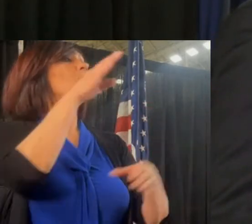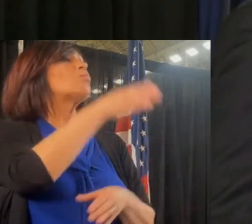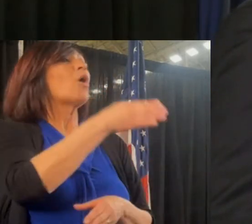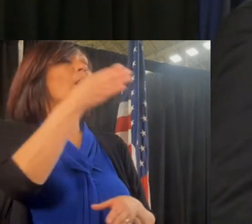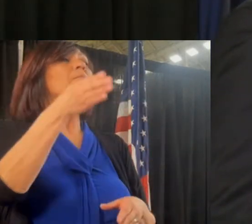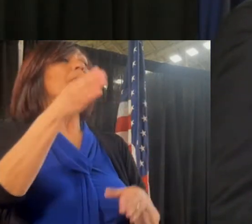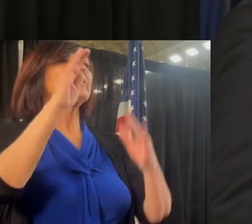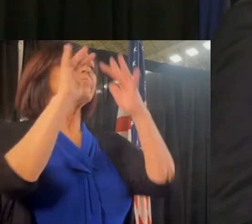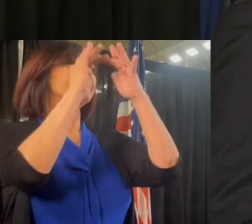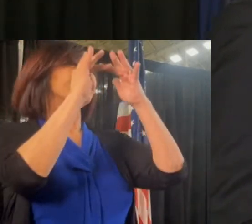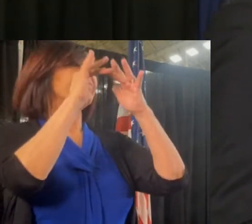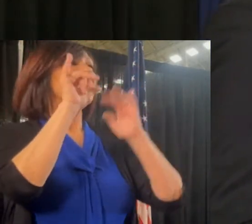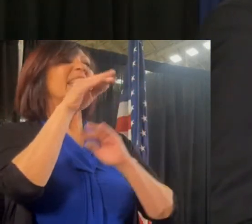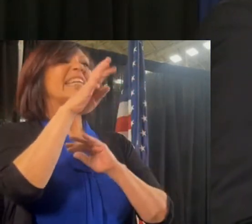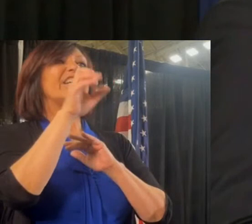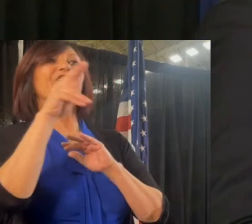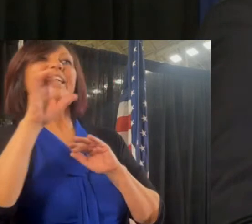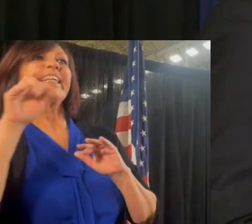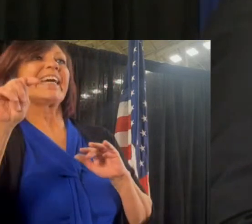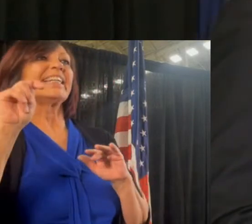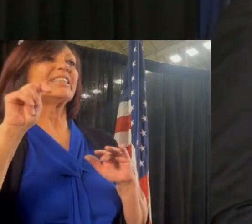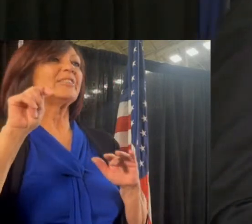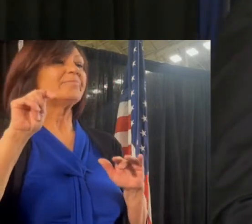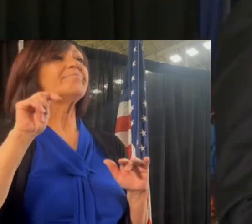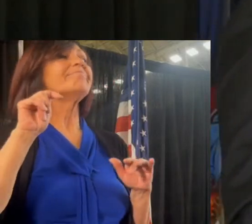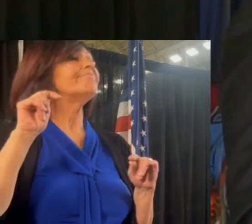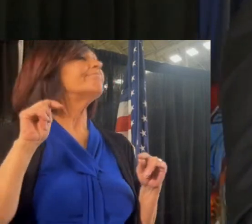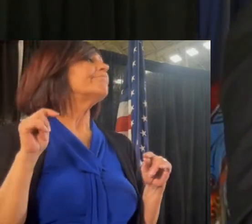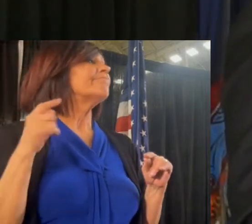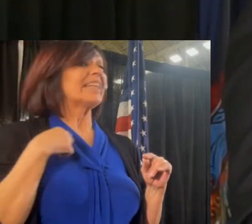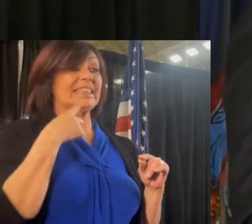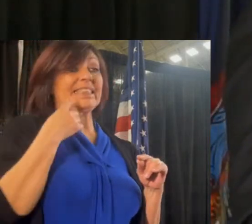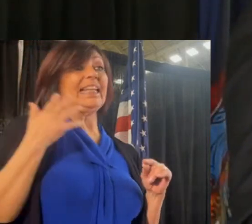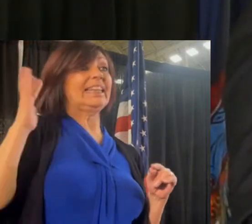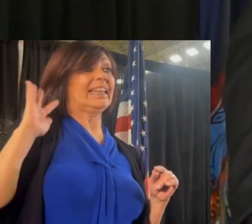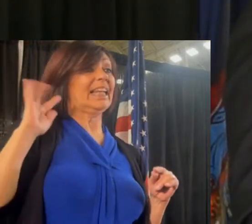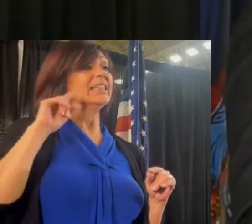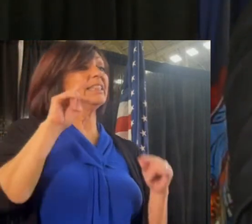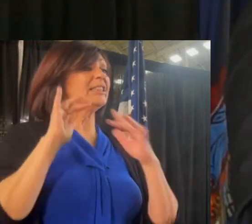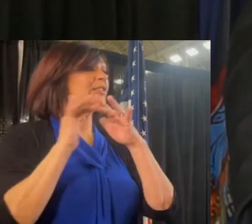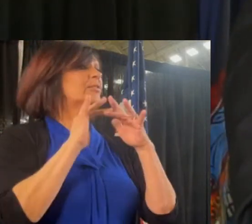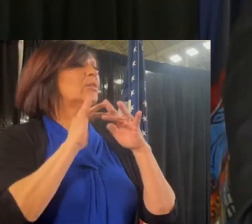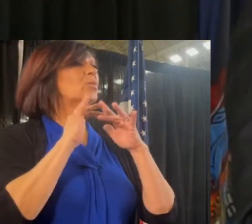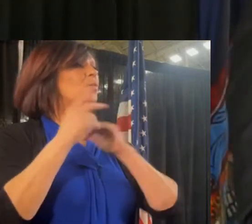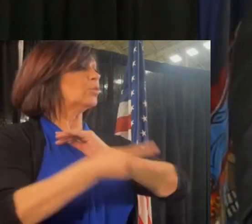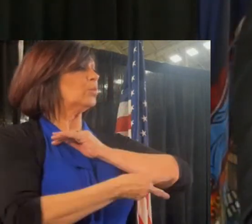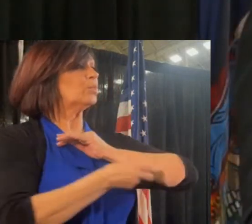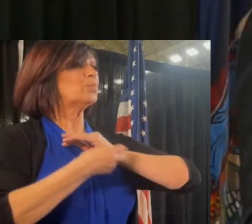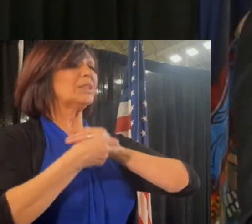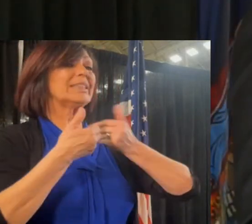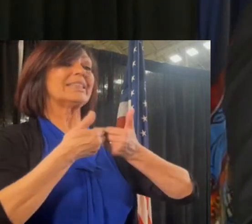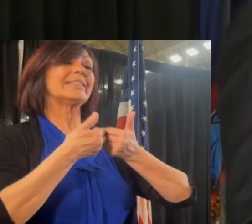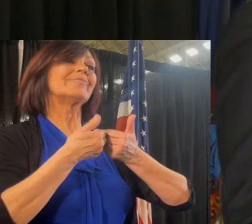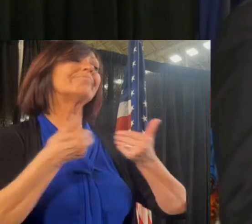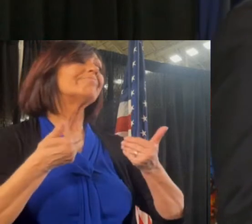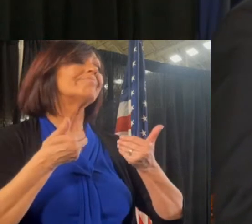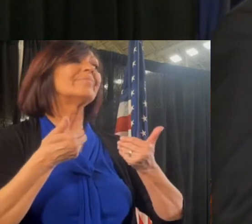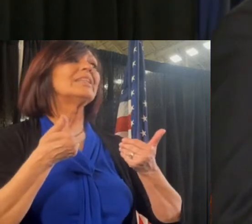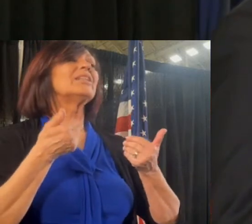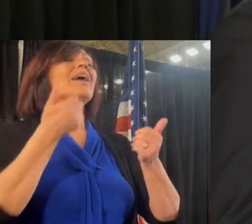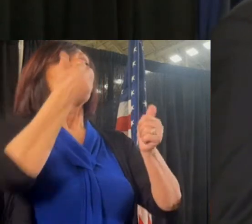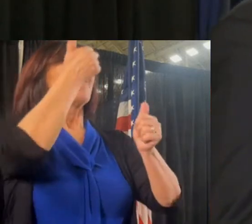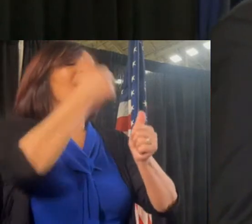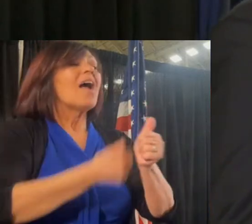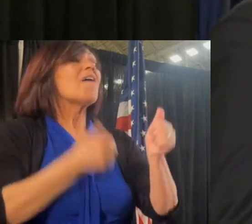service, ErieNet. I said then, this network will bridge the digital divide in our community so